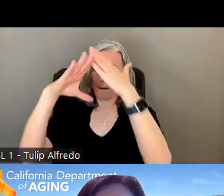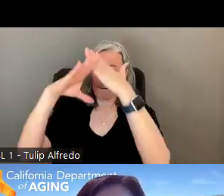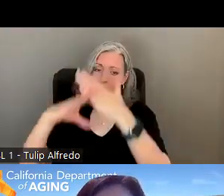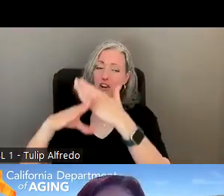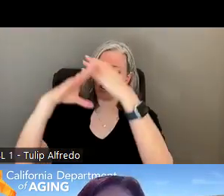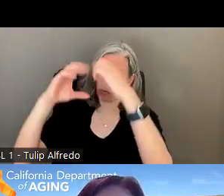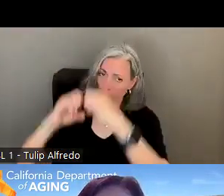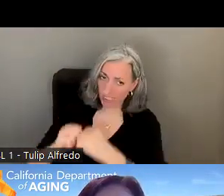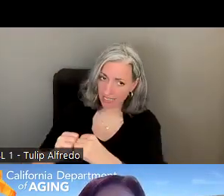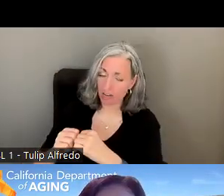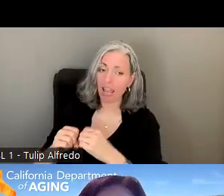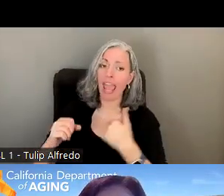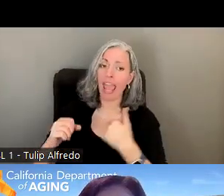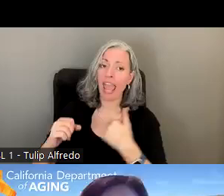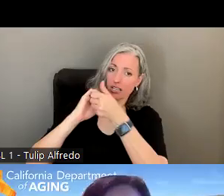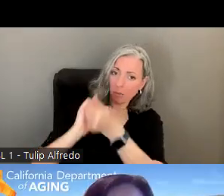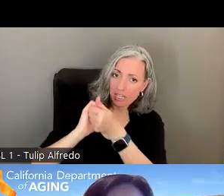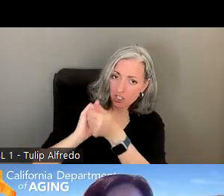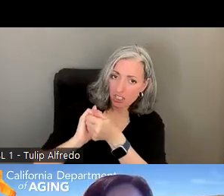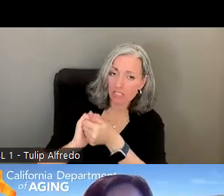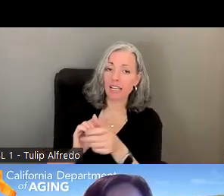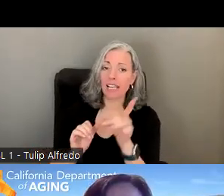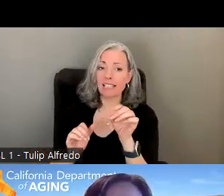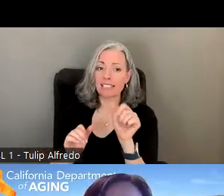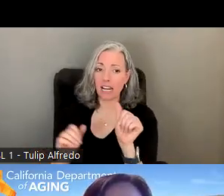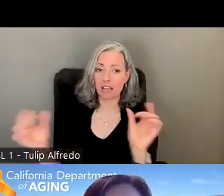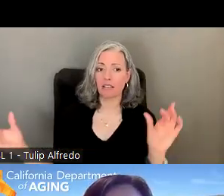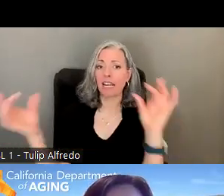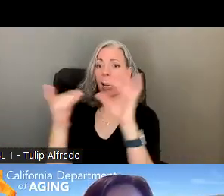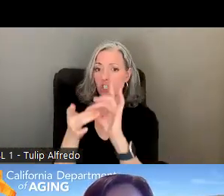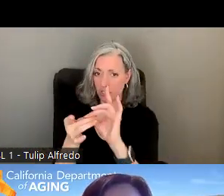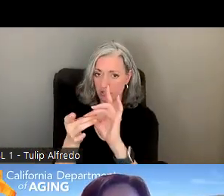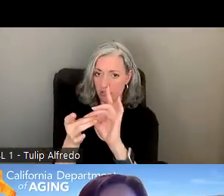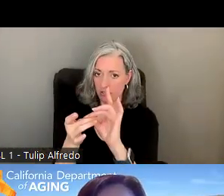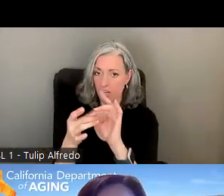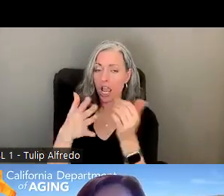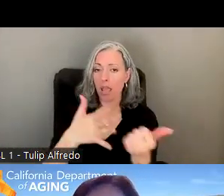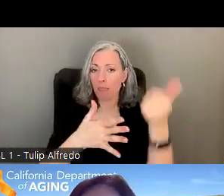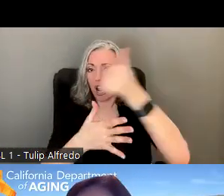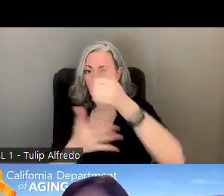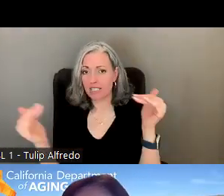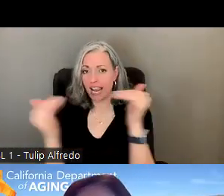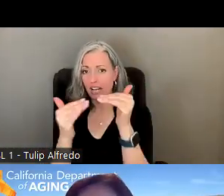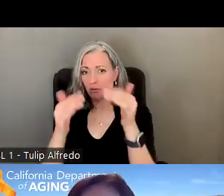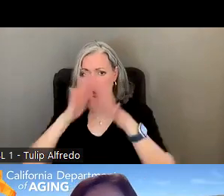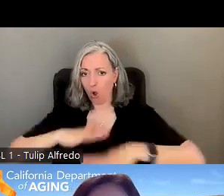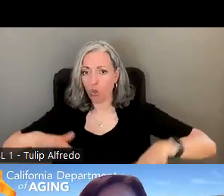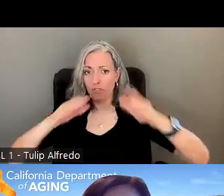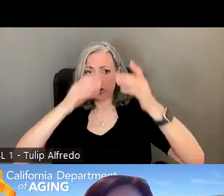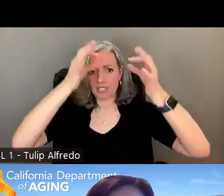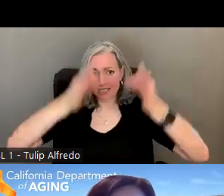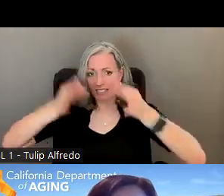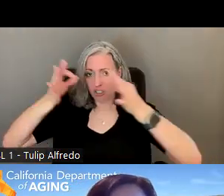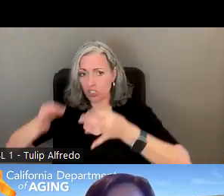fostering collaboration, and streamlining data systems, and prioritizing equity throughout decision-making